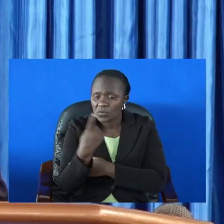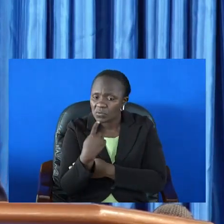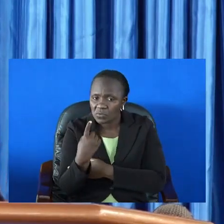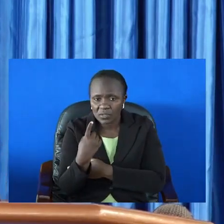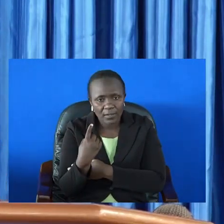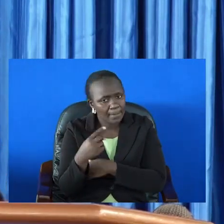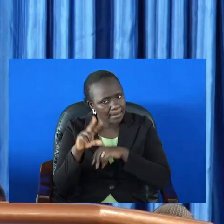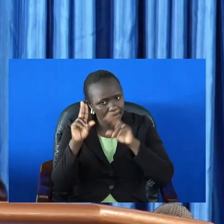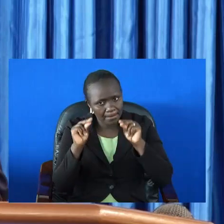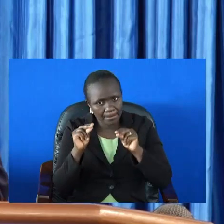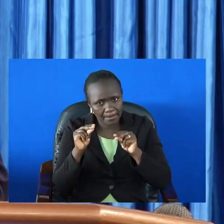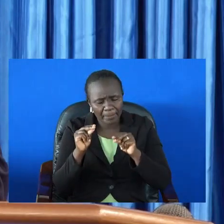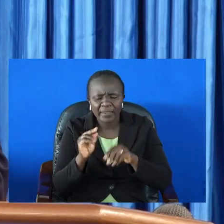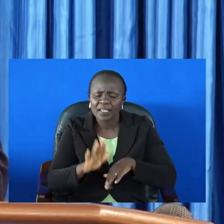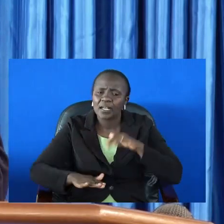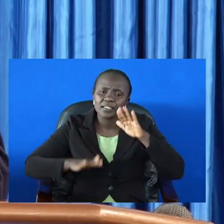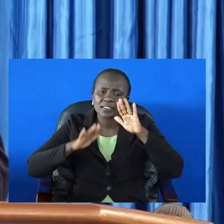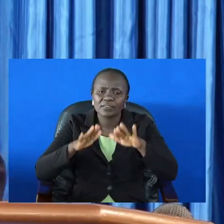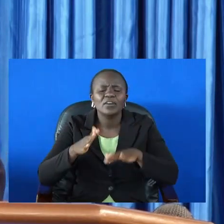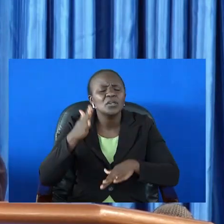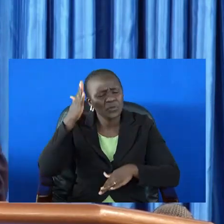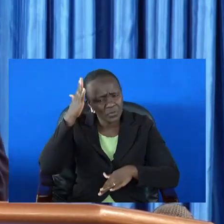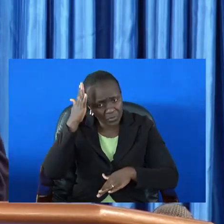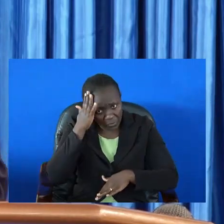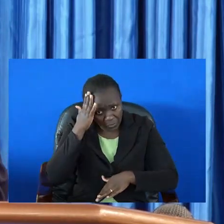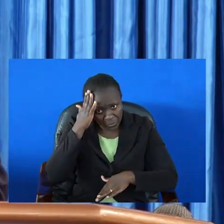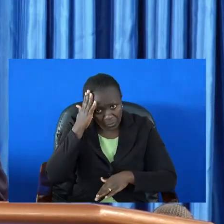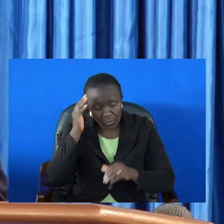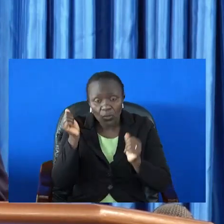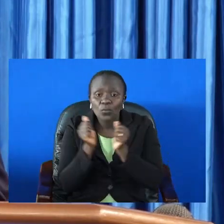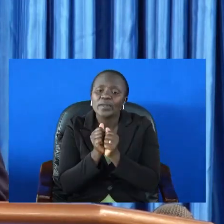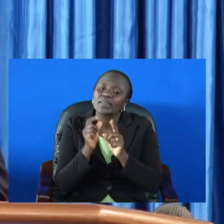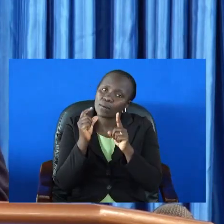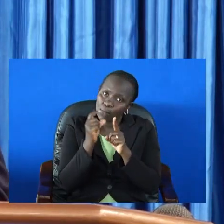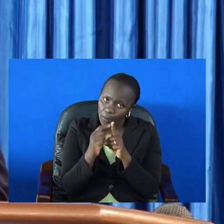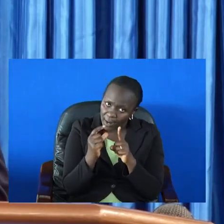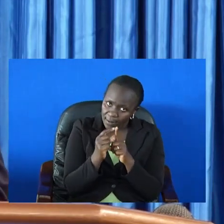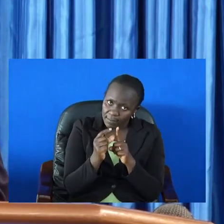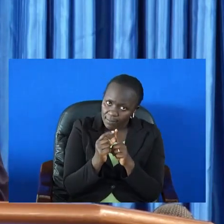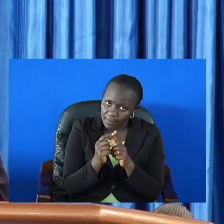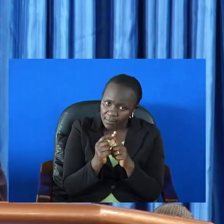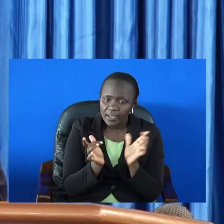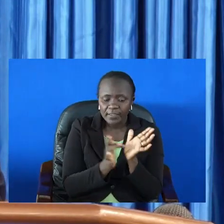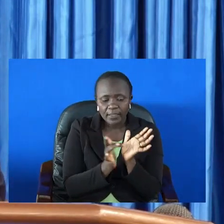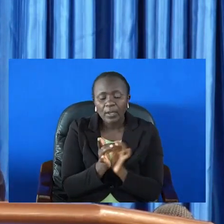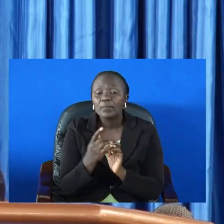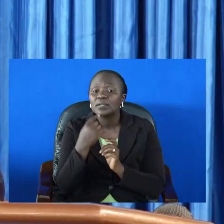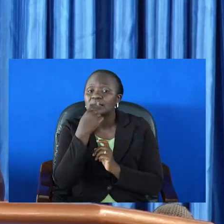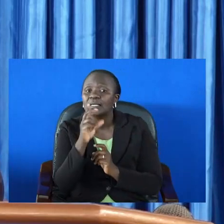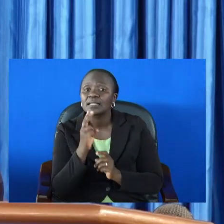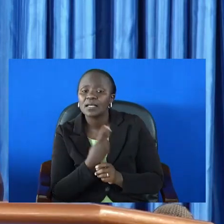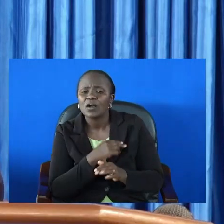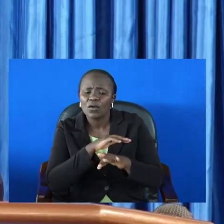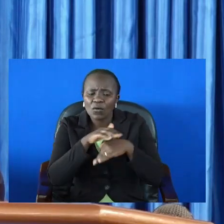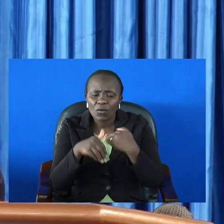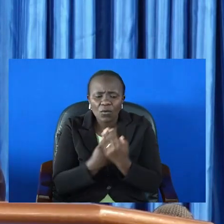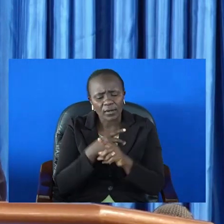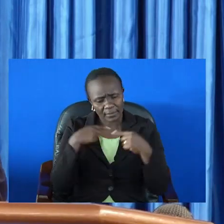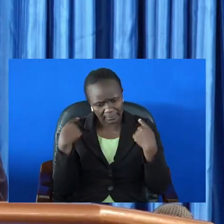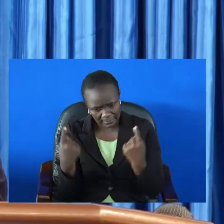listening, take a step of identifying with the word. The Bible tells us that all have